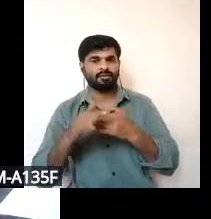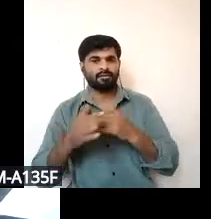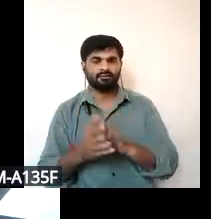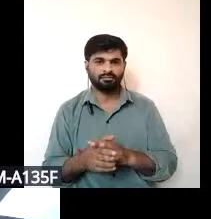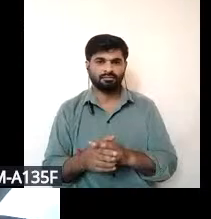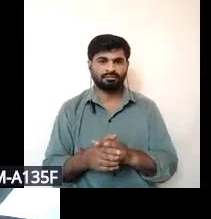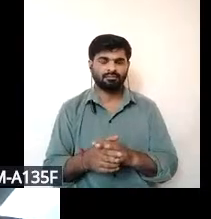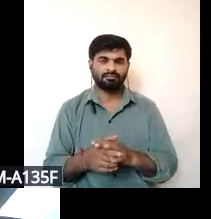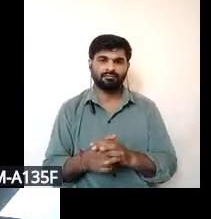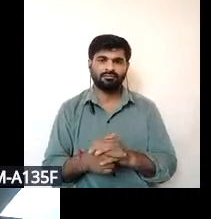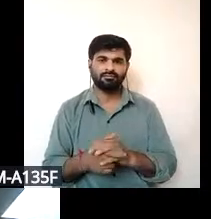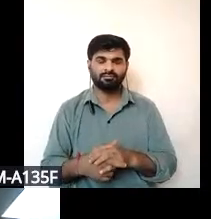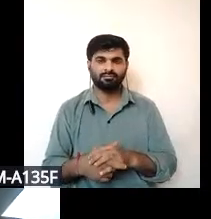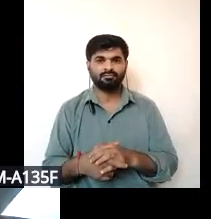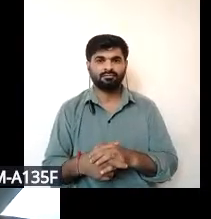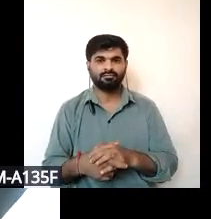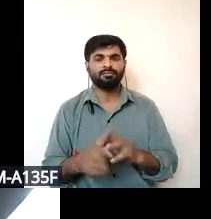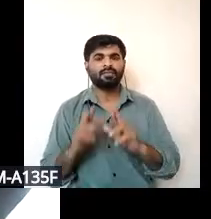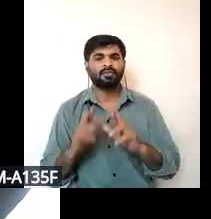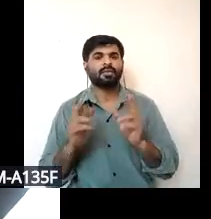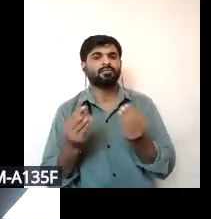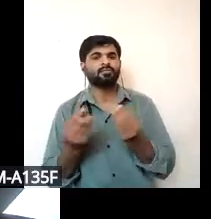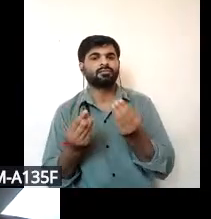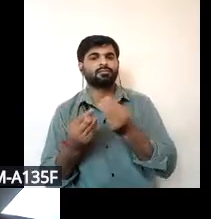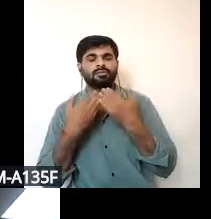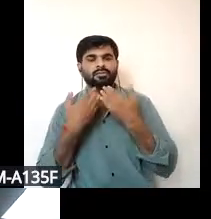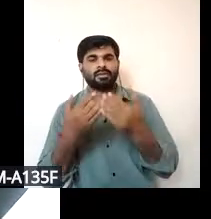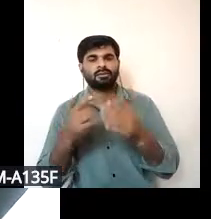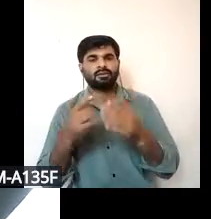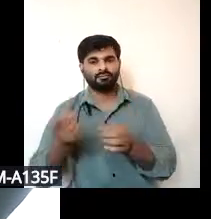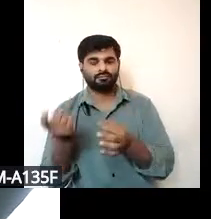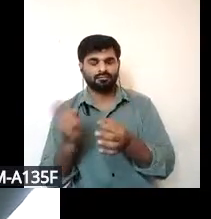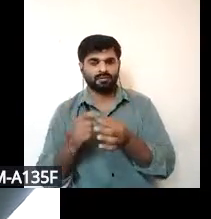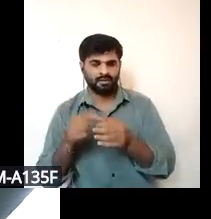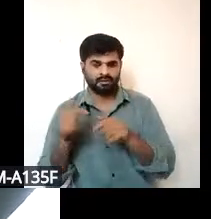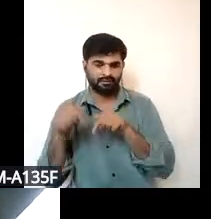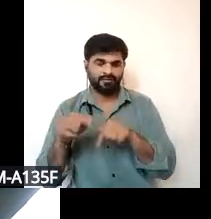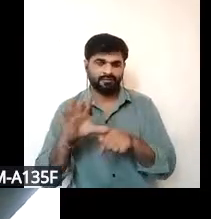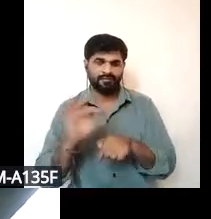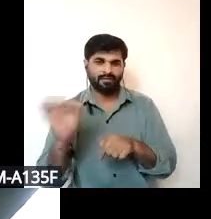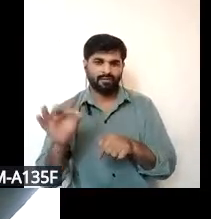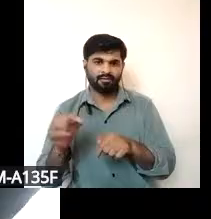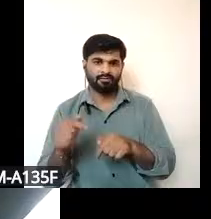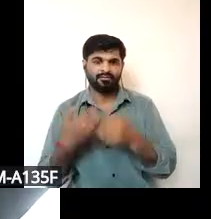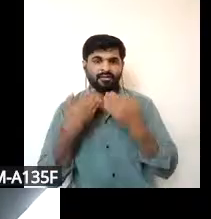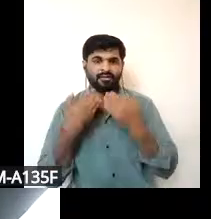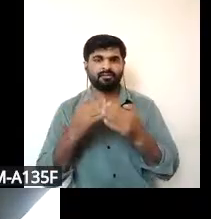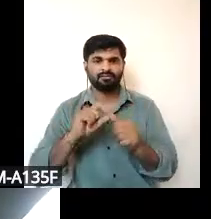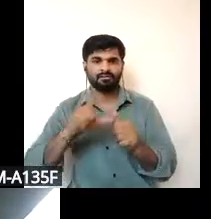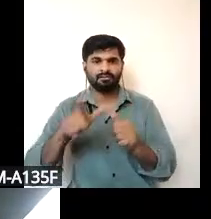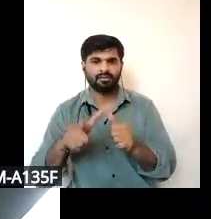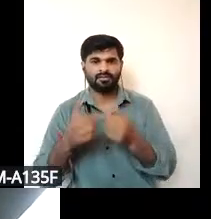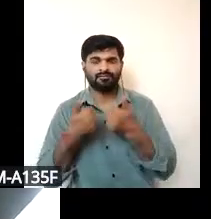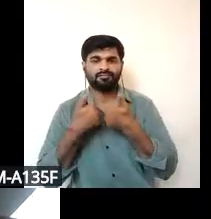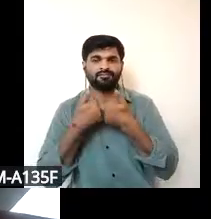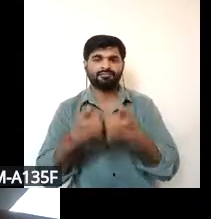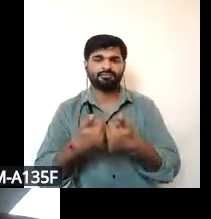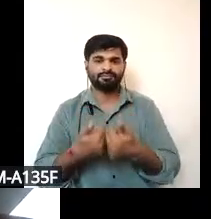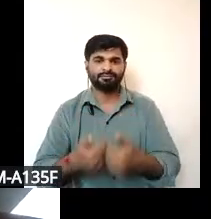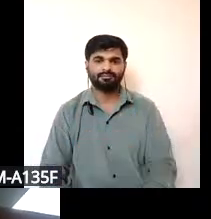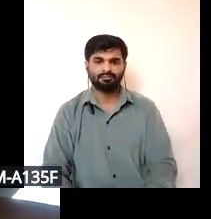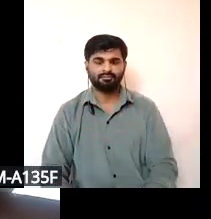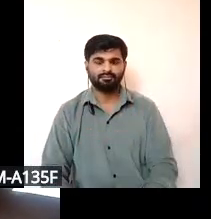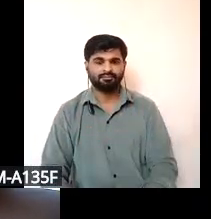and something on ground as well. But thank you for joining on a weekend. Have a good weekend. Thanks. Thank you so